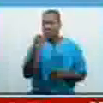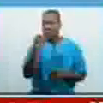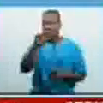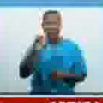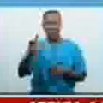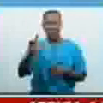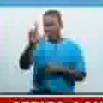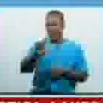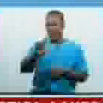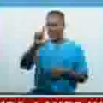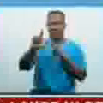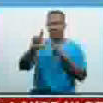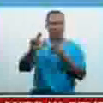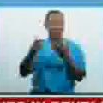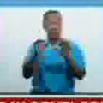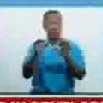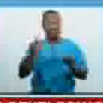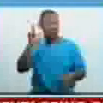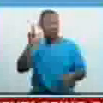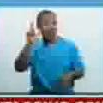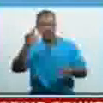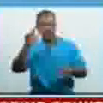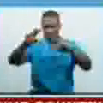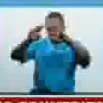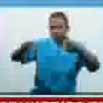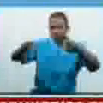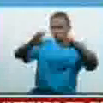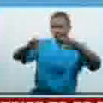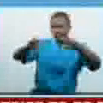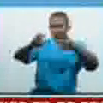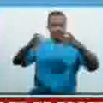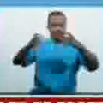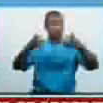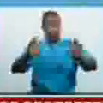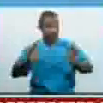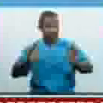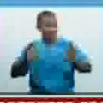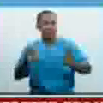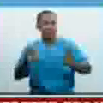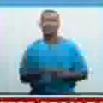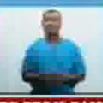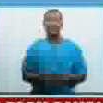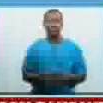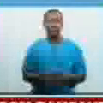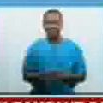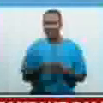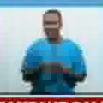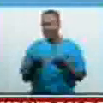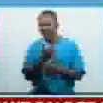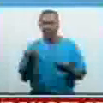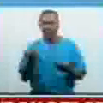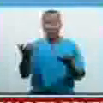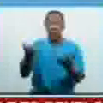It's only one listening and research facility at request, while the start of reel-to-reel transfer should not be delayed any